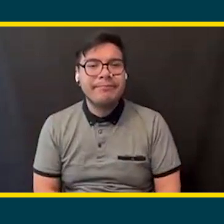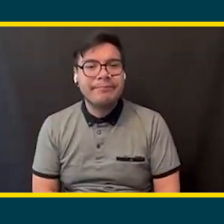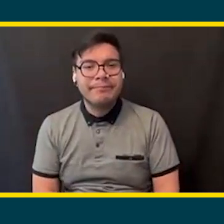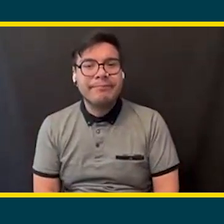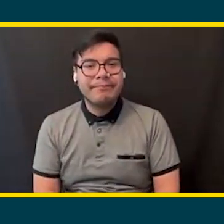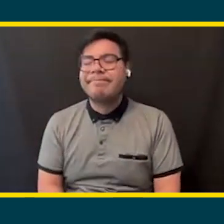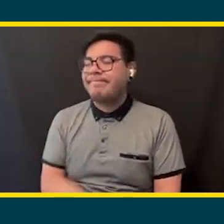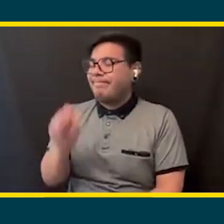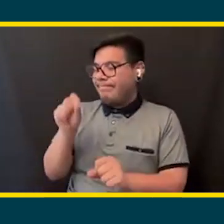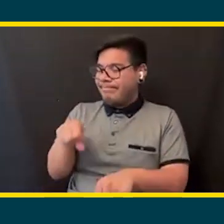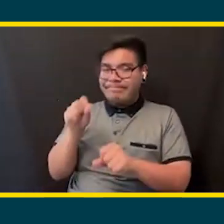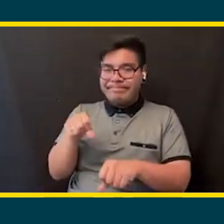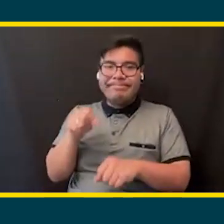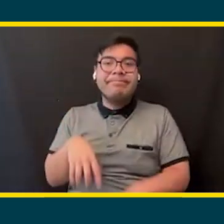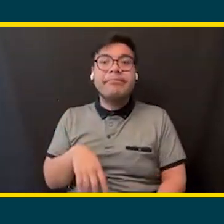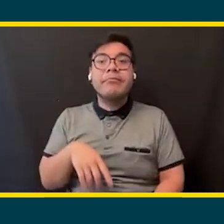Yes. This is Kip.